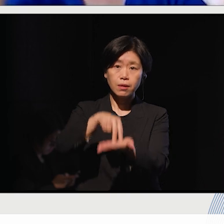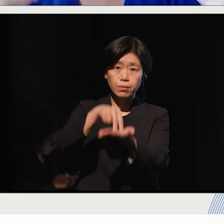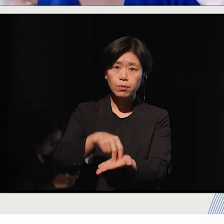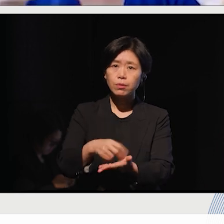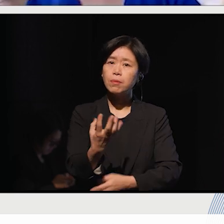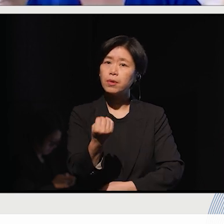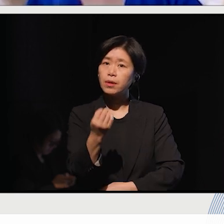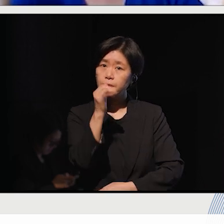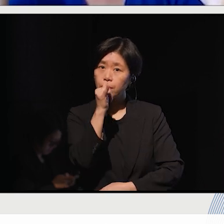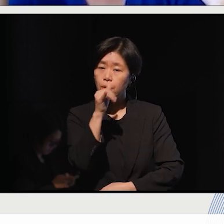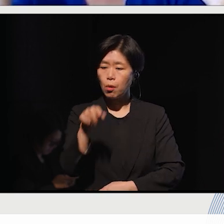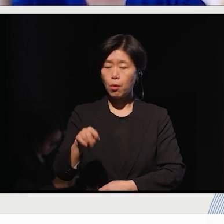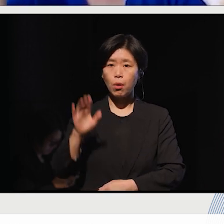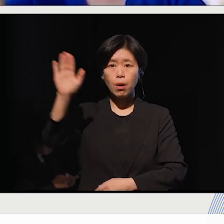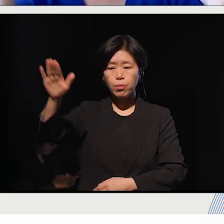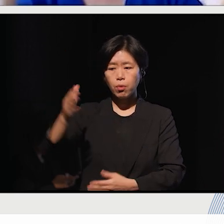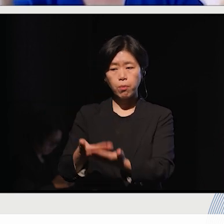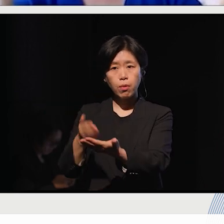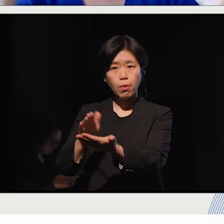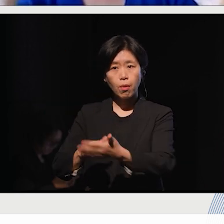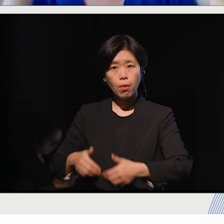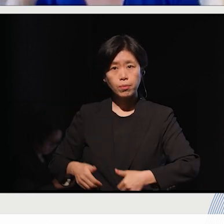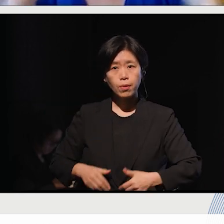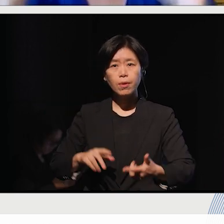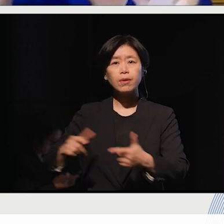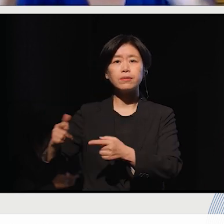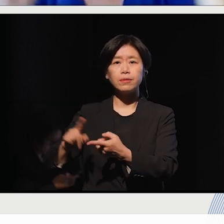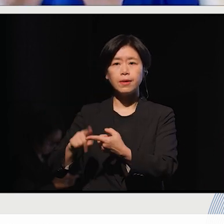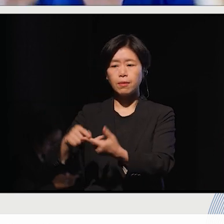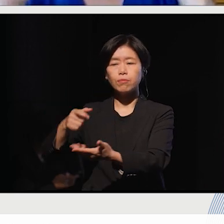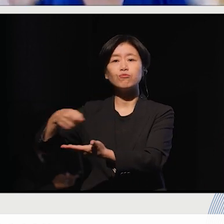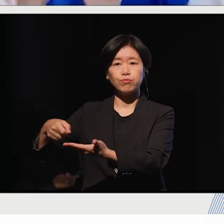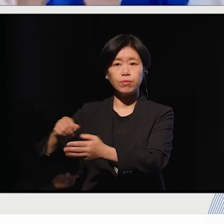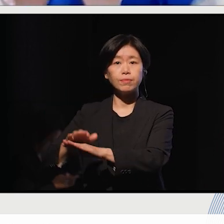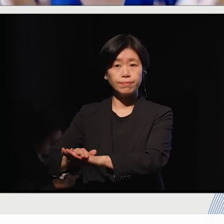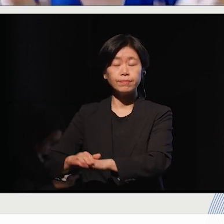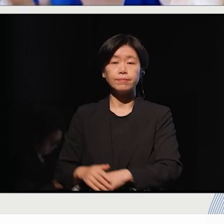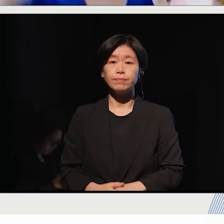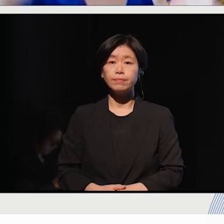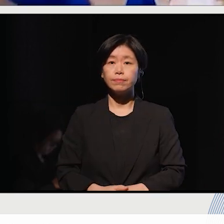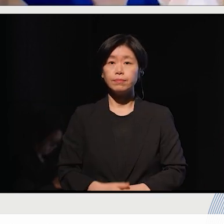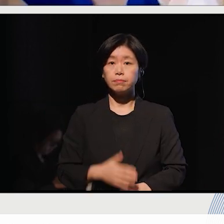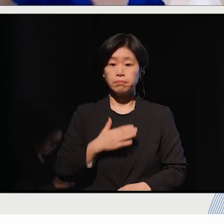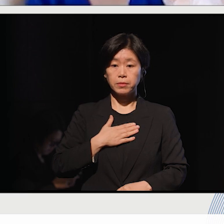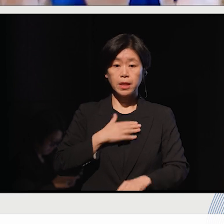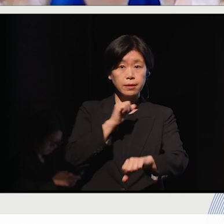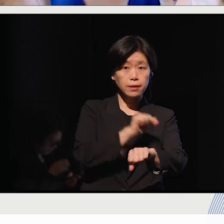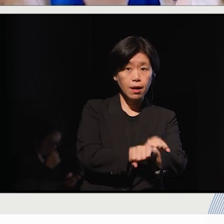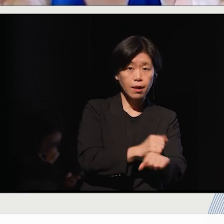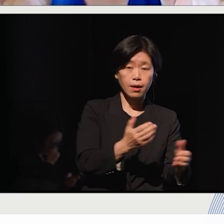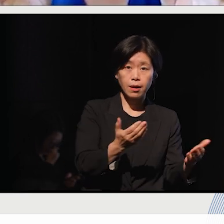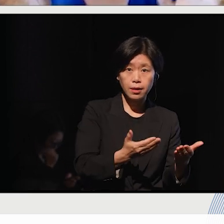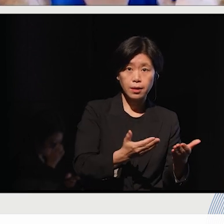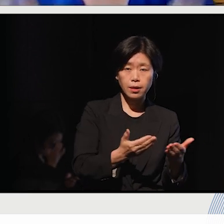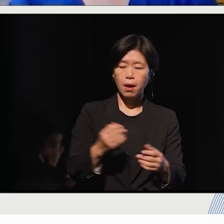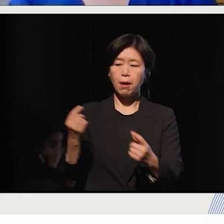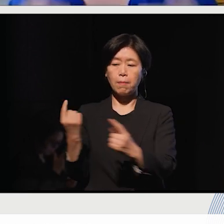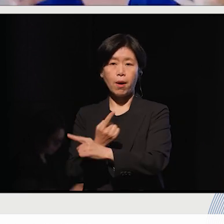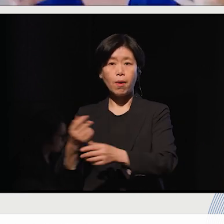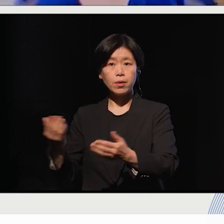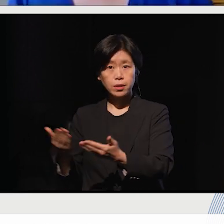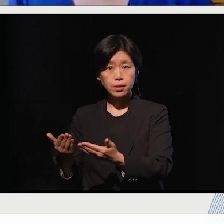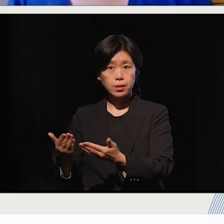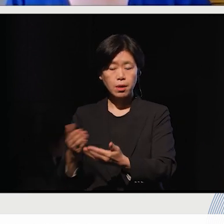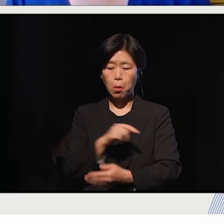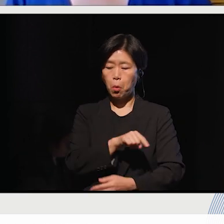going to put those in my debit column. So I'm constantly running things I do right and things that need improvements. And